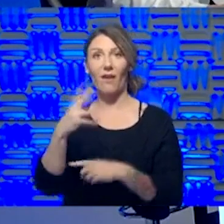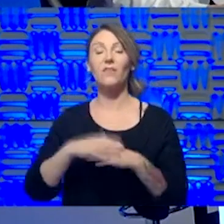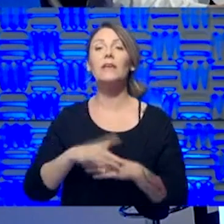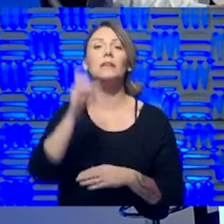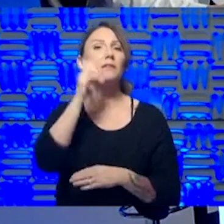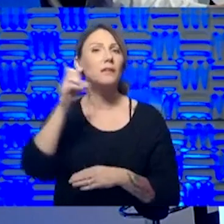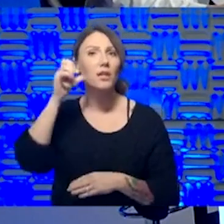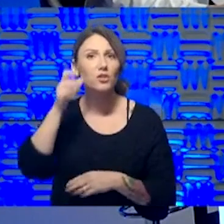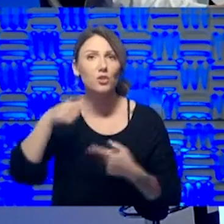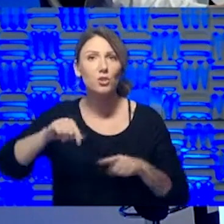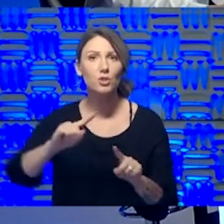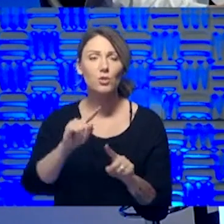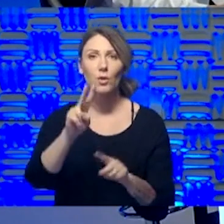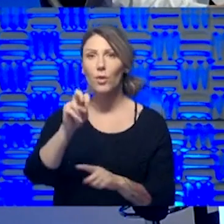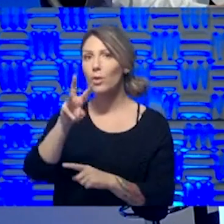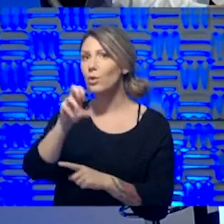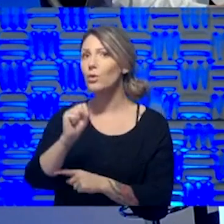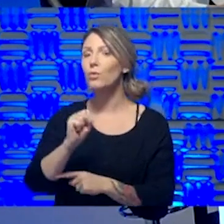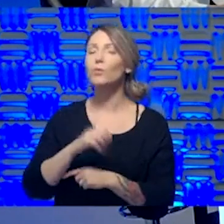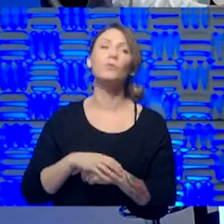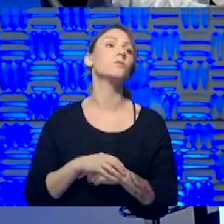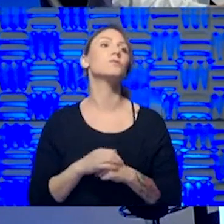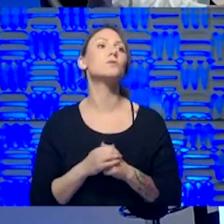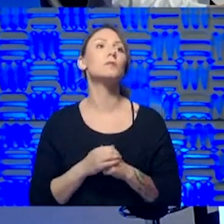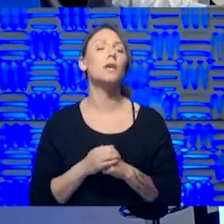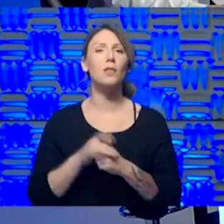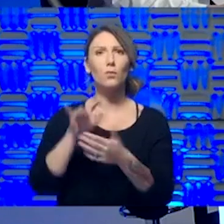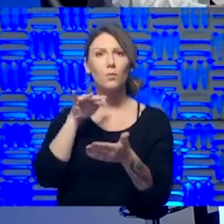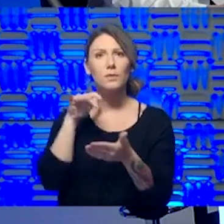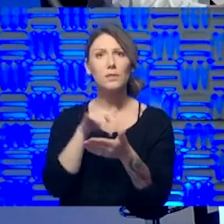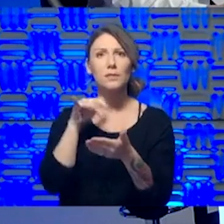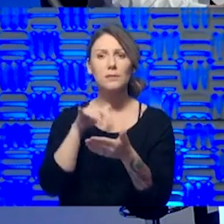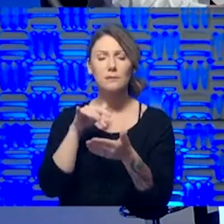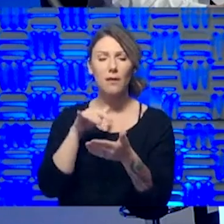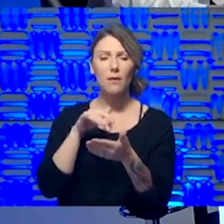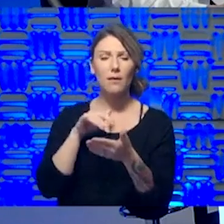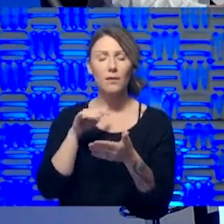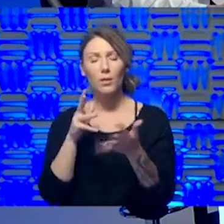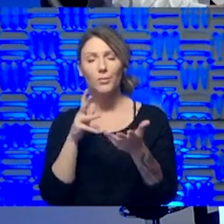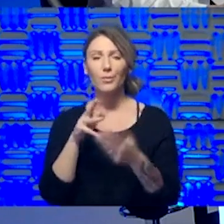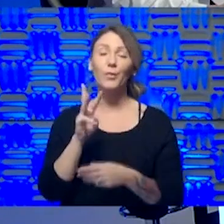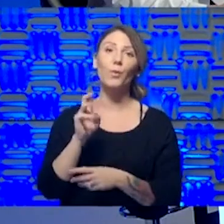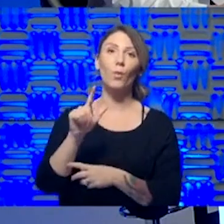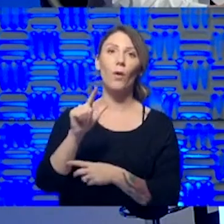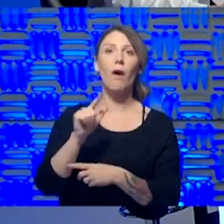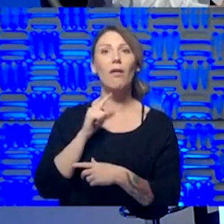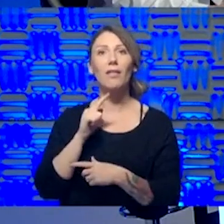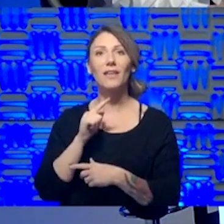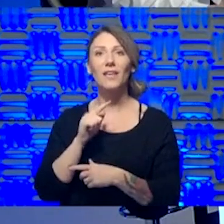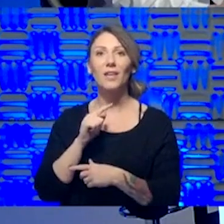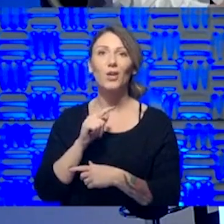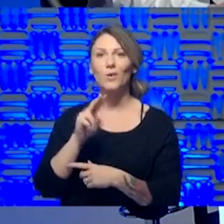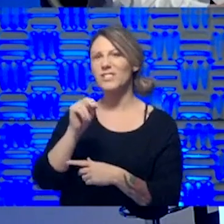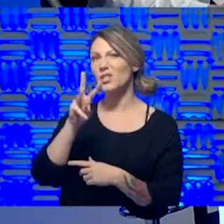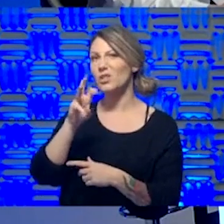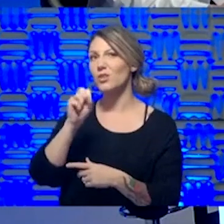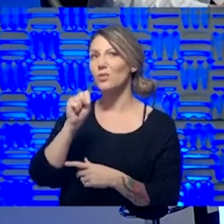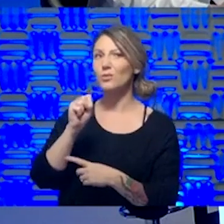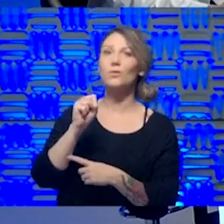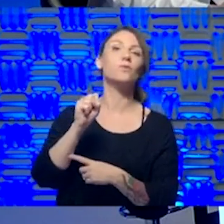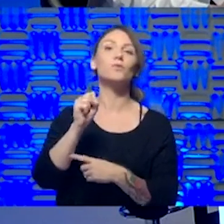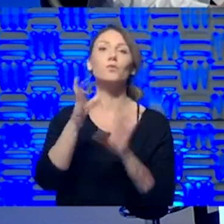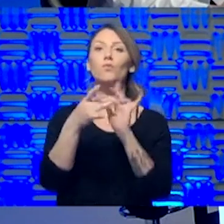news, there was a study out of, it was a news release out of St.